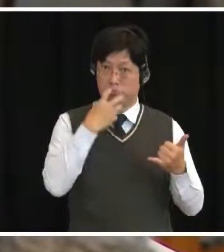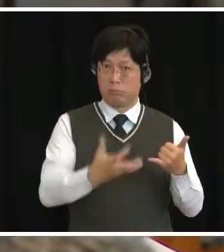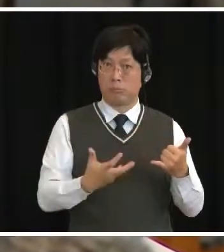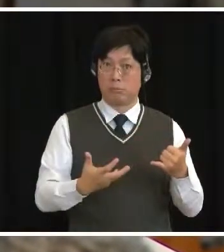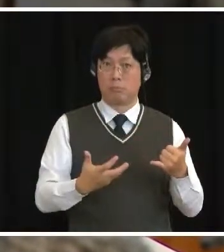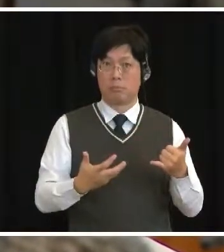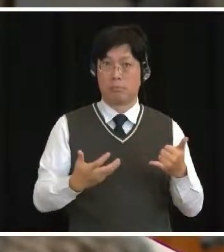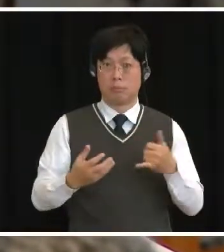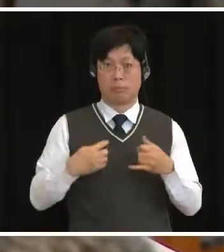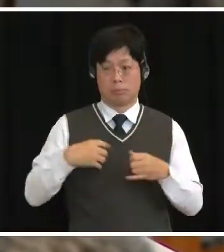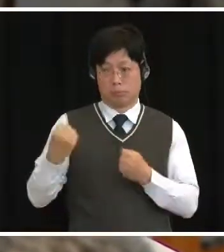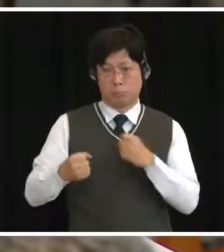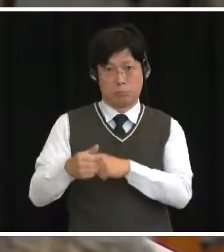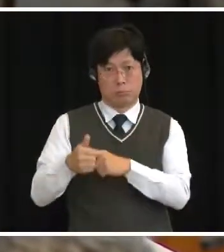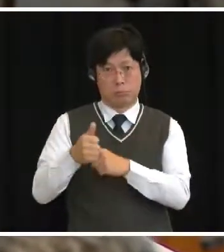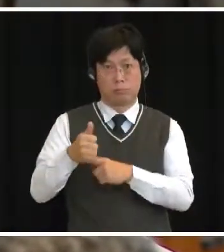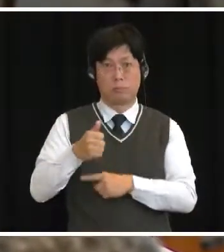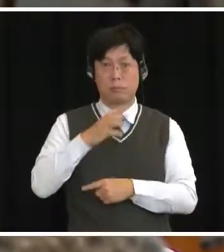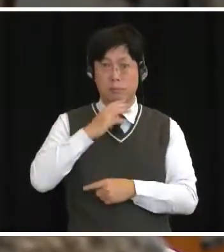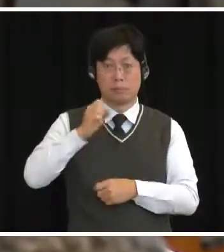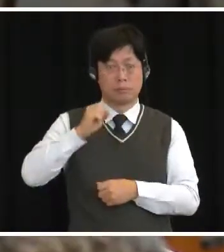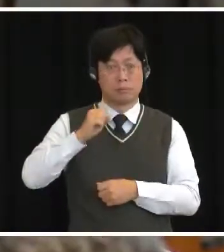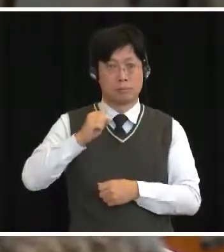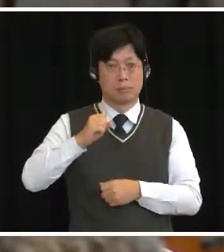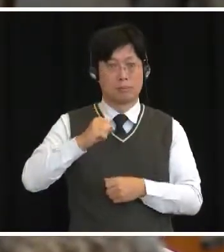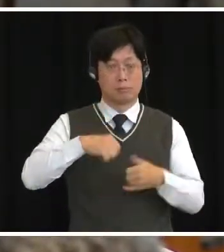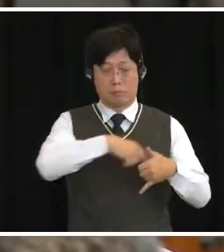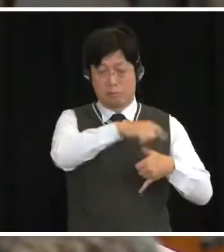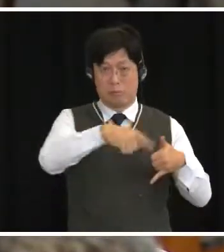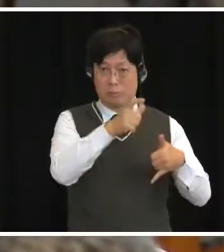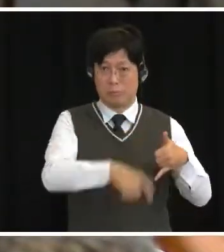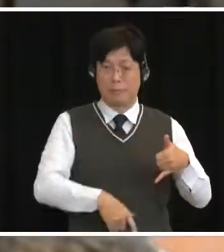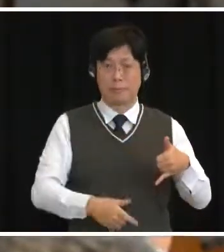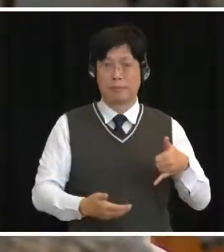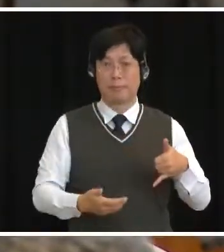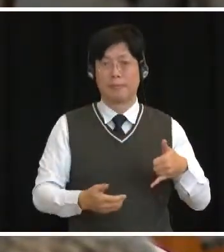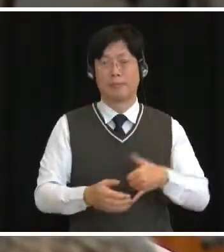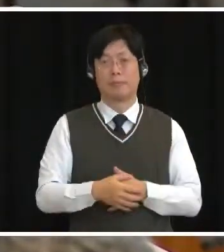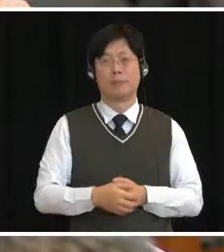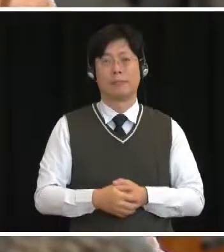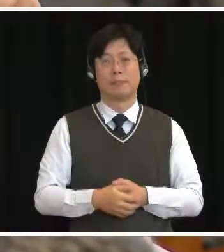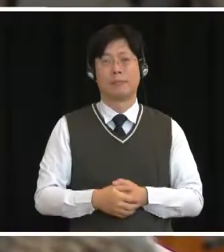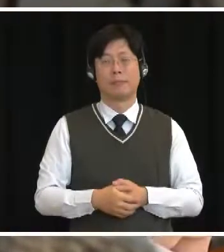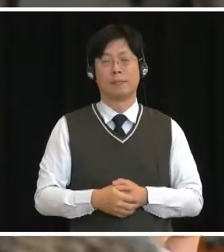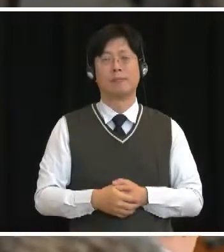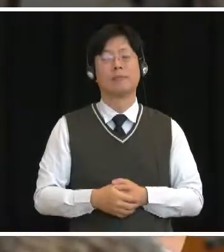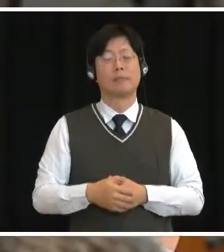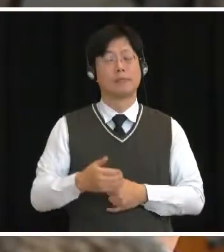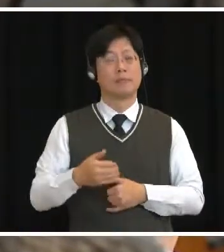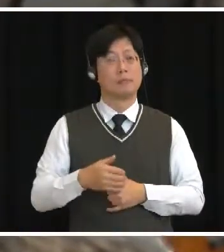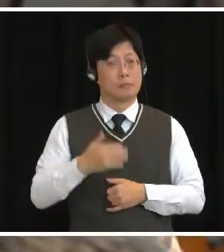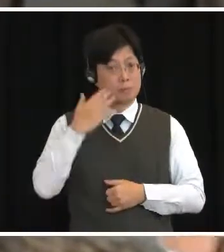a child is involved in a car accident,